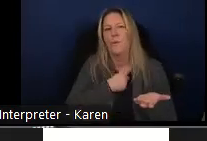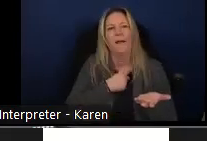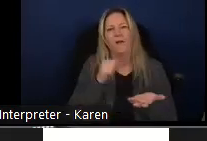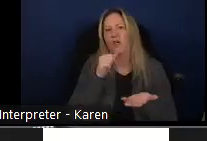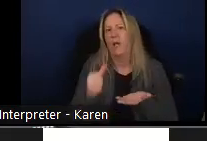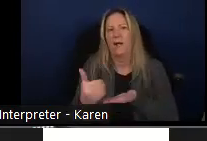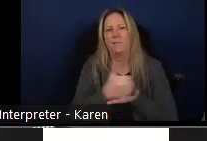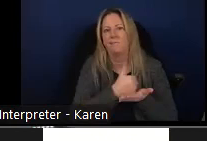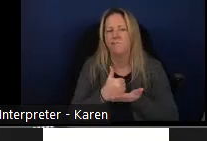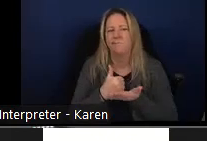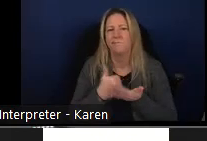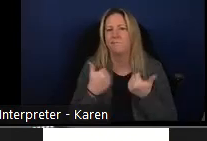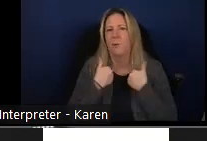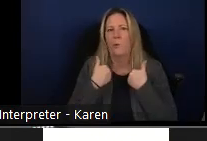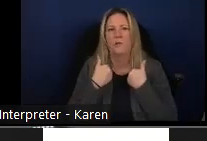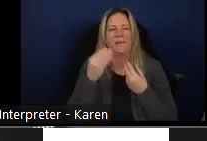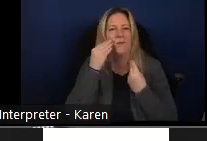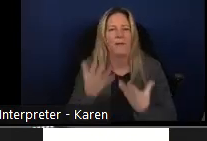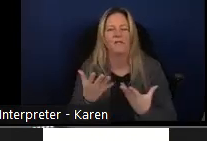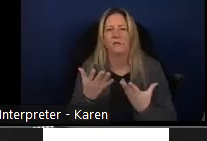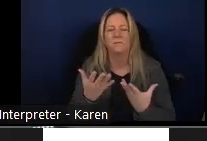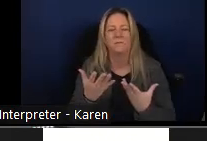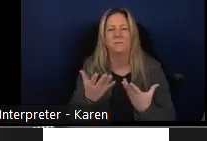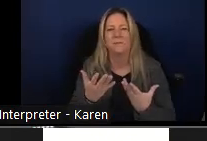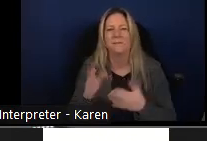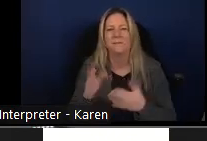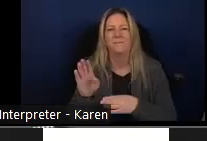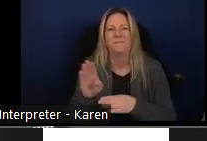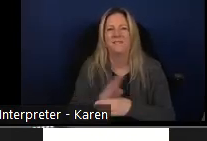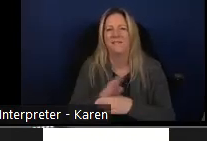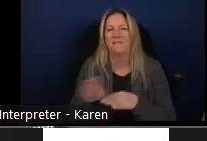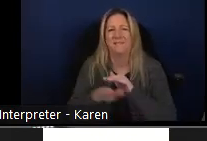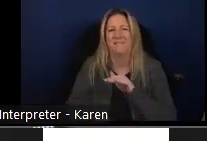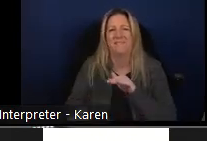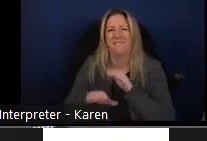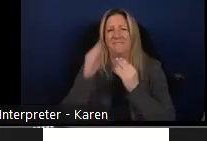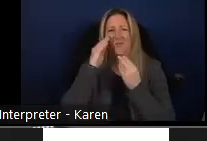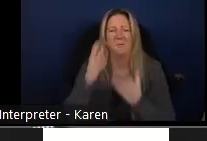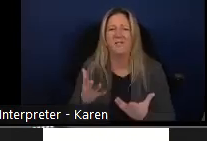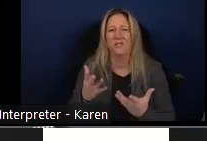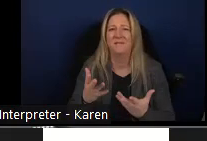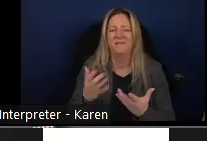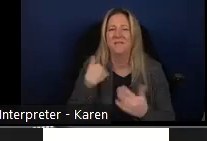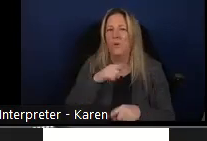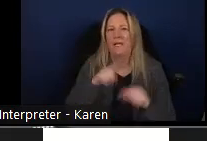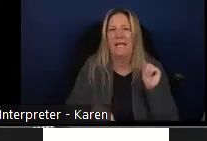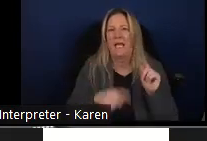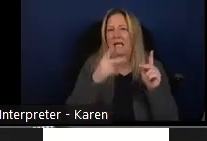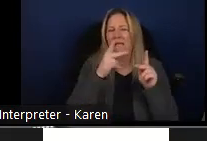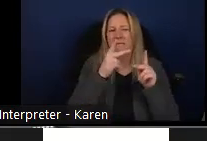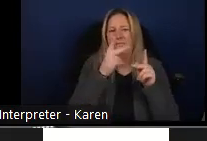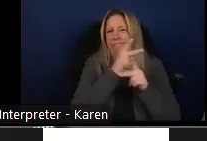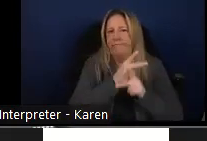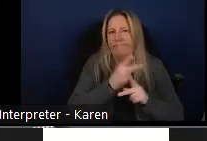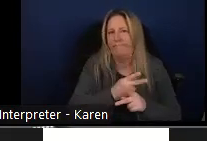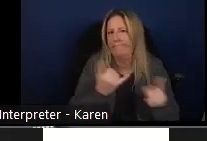ownership details around businesses, that kind of information is difficult to track, at least. Well, we